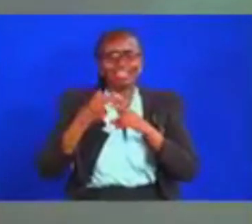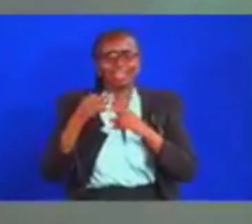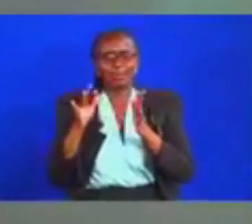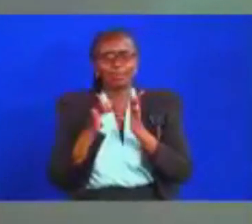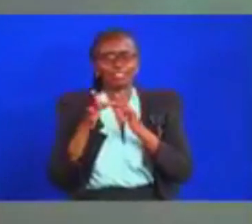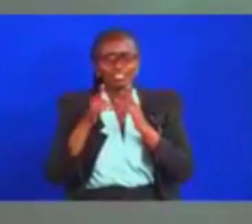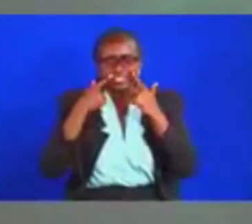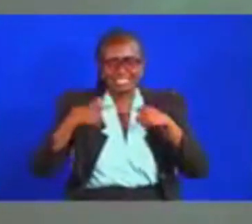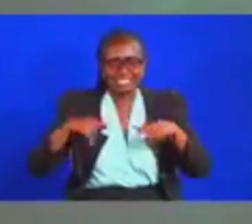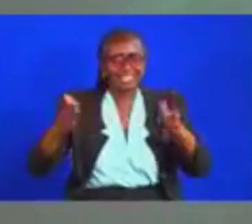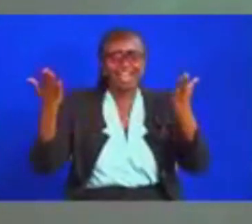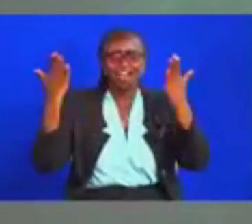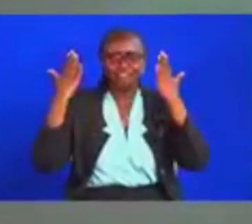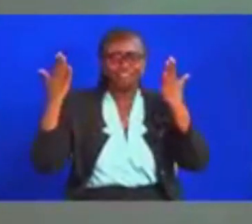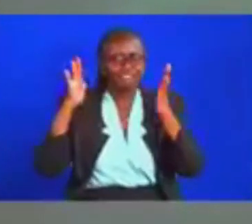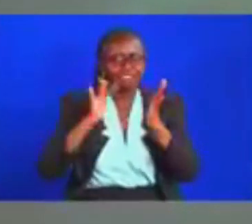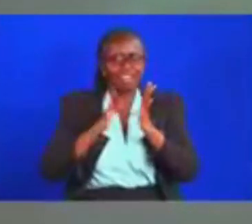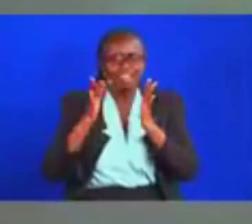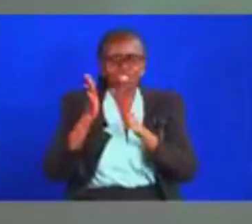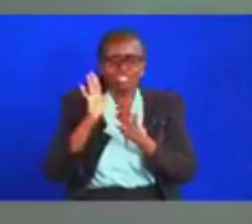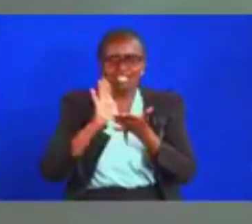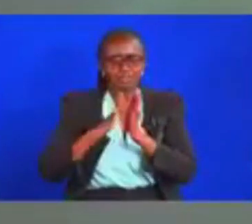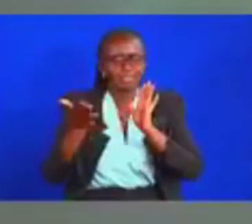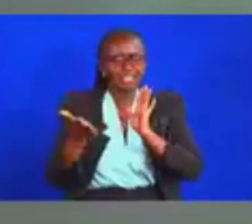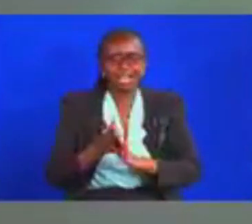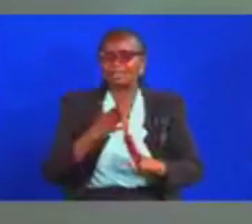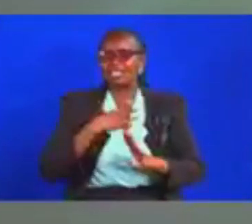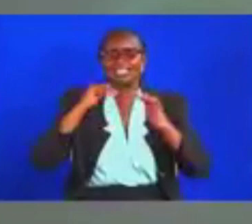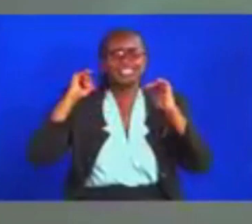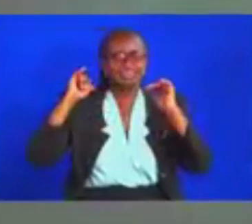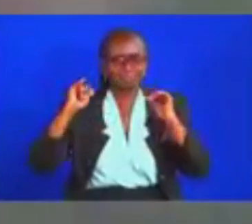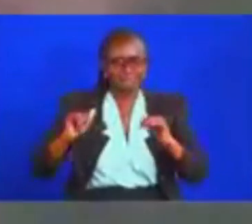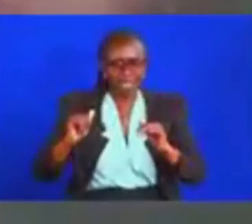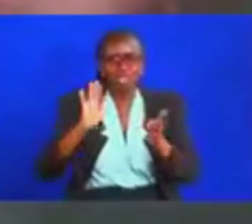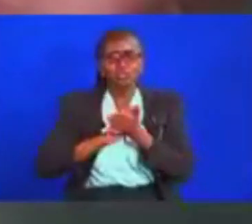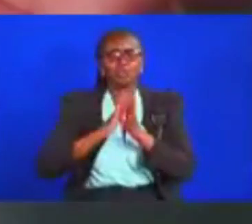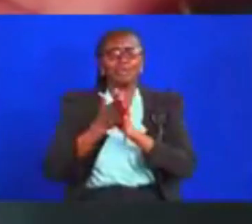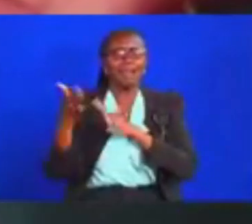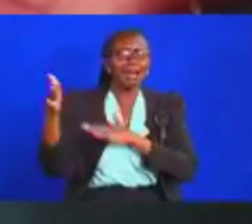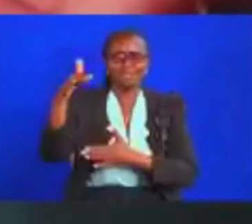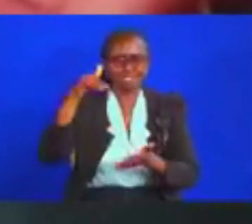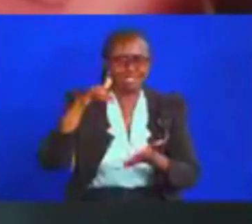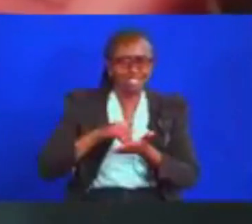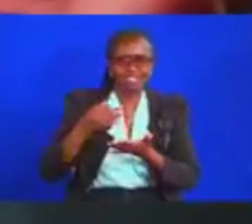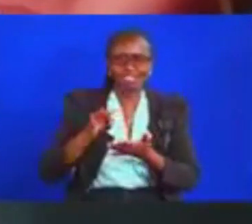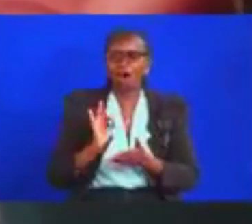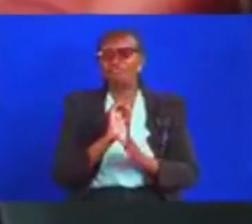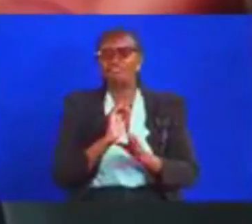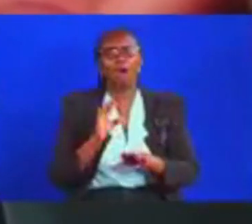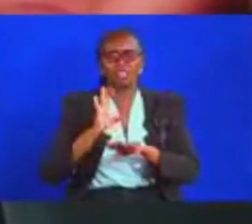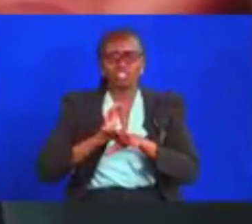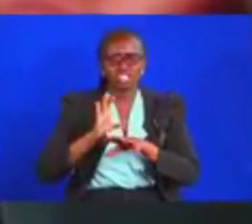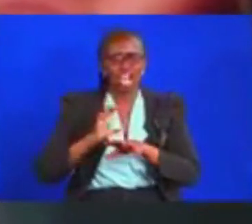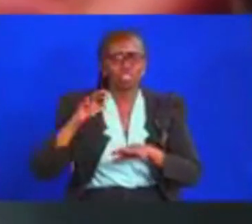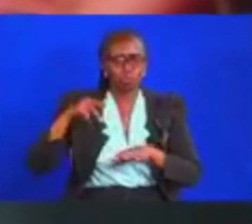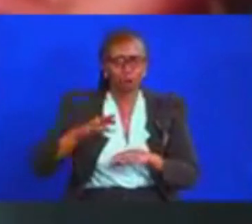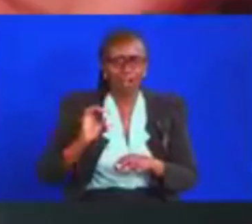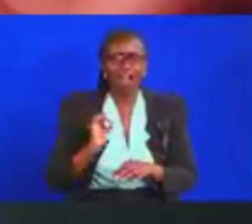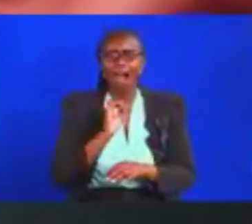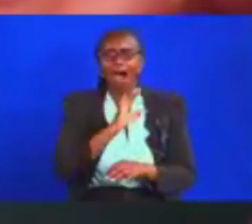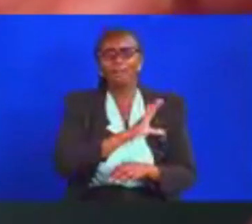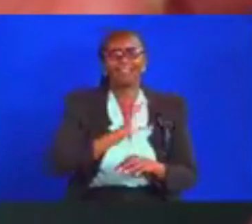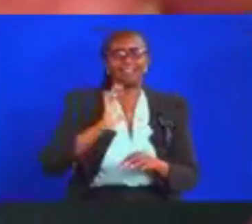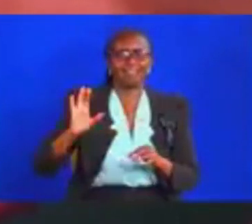forever, Jesus becomes and remains the epicenter of our church work, our Christian